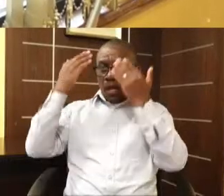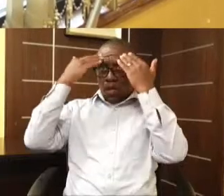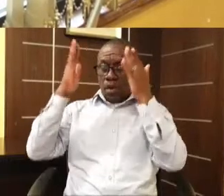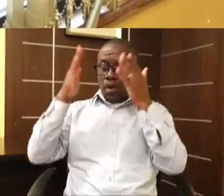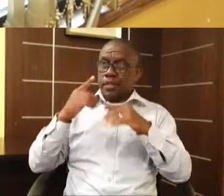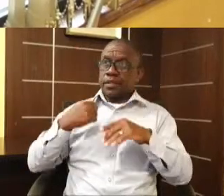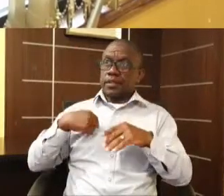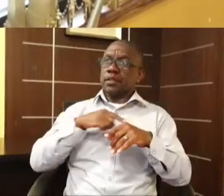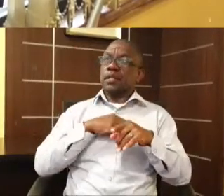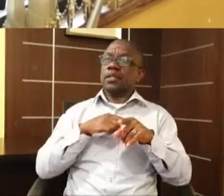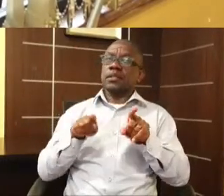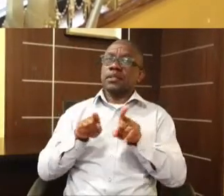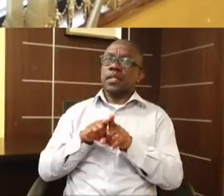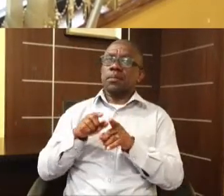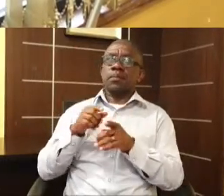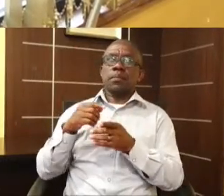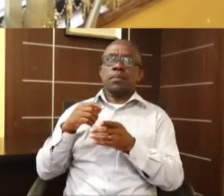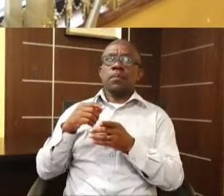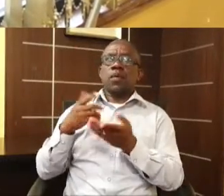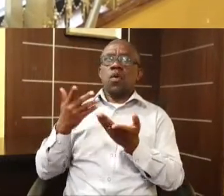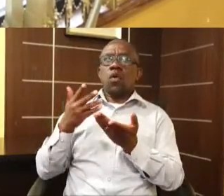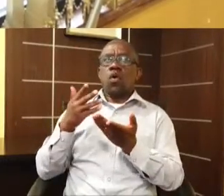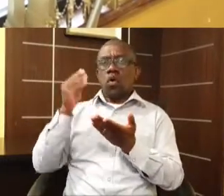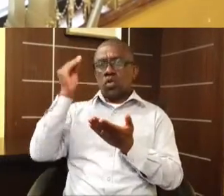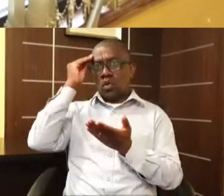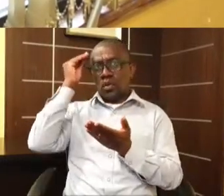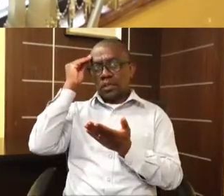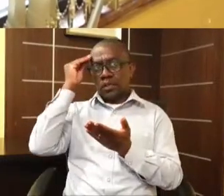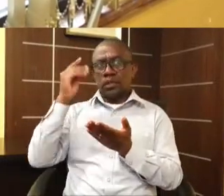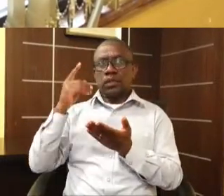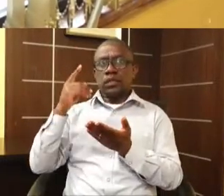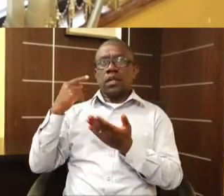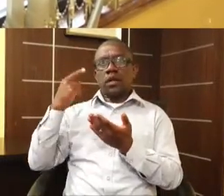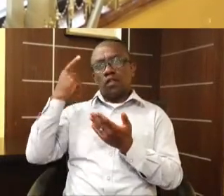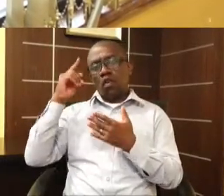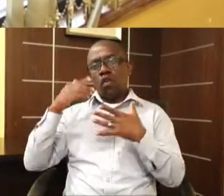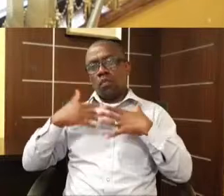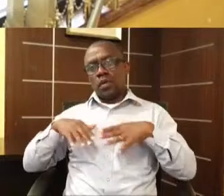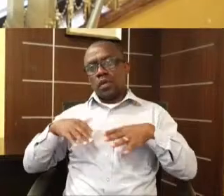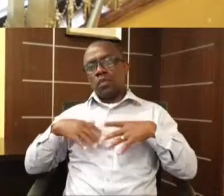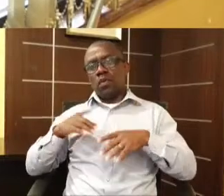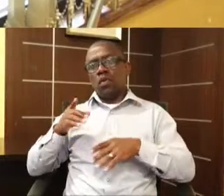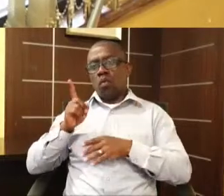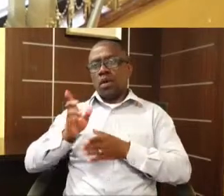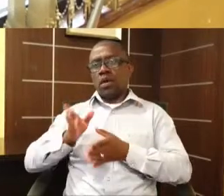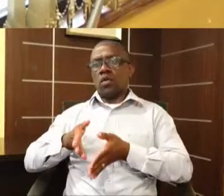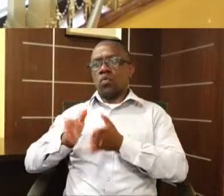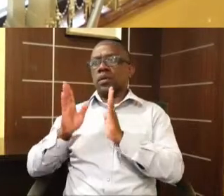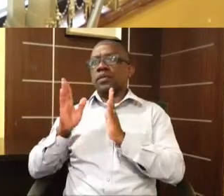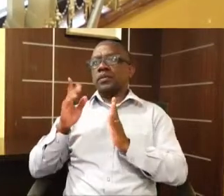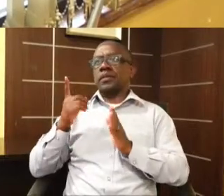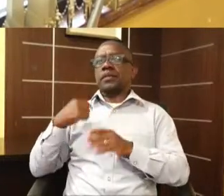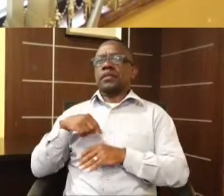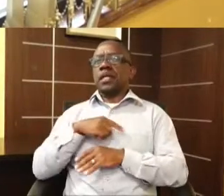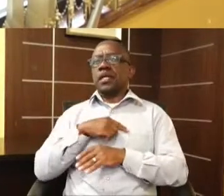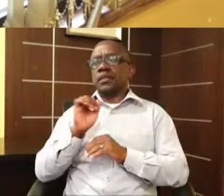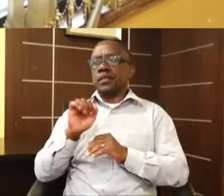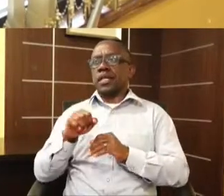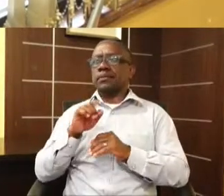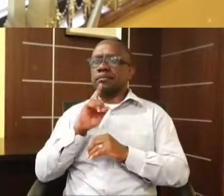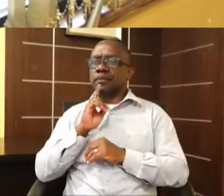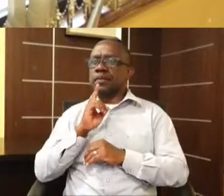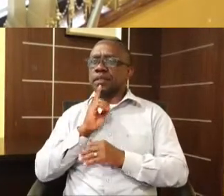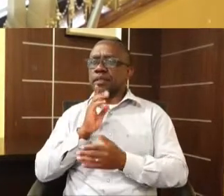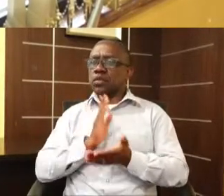awareness or knowledge for the population, that's one way of being able to tell that this